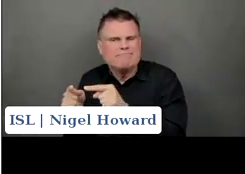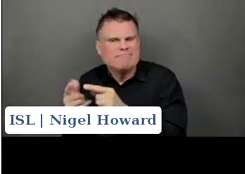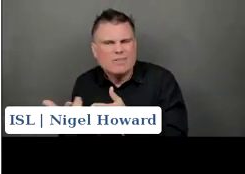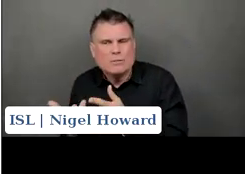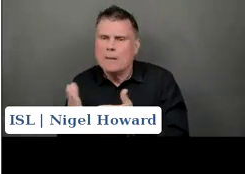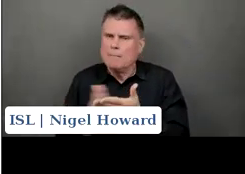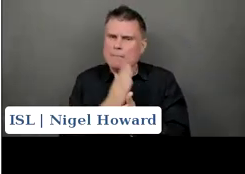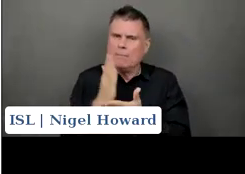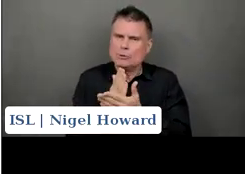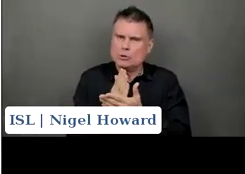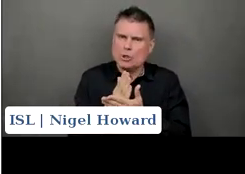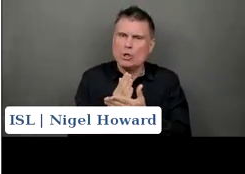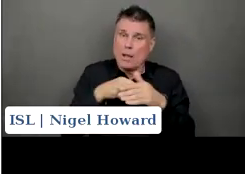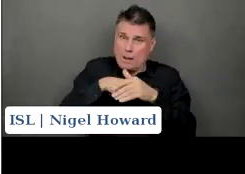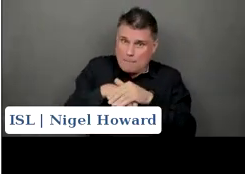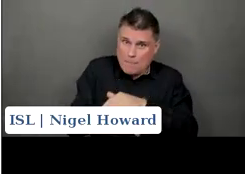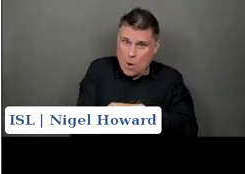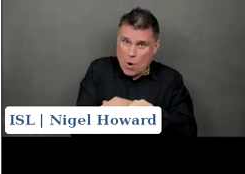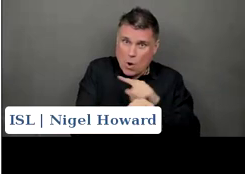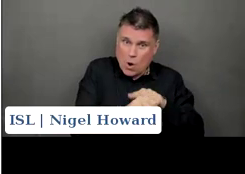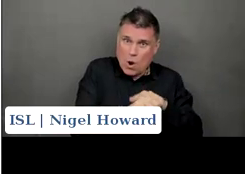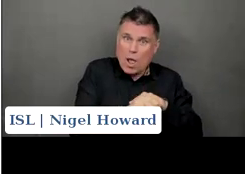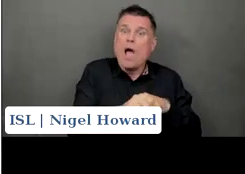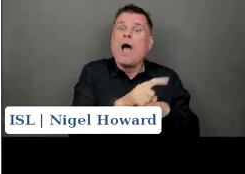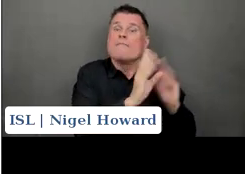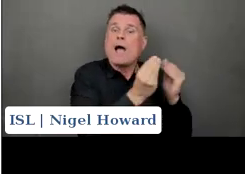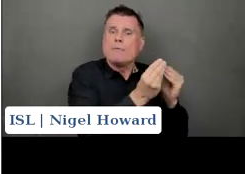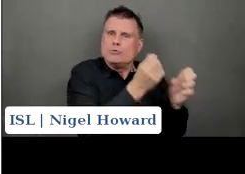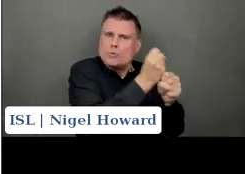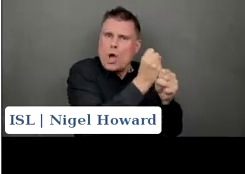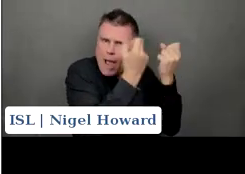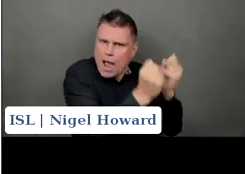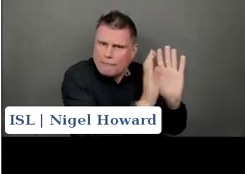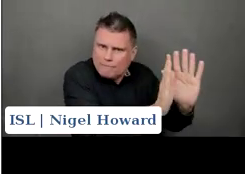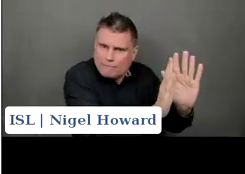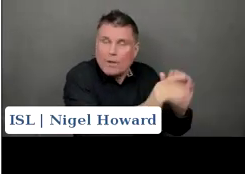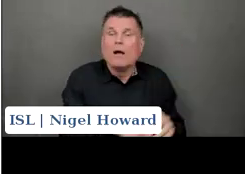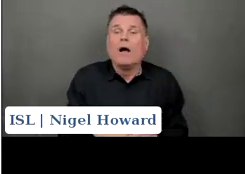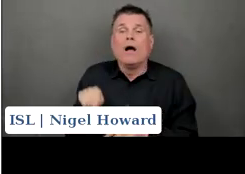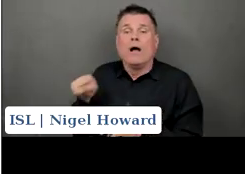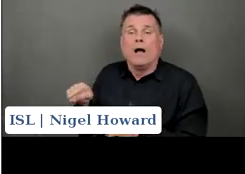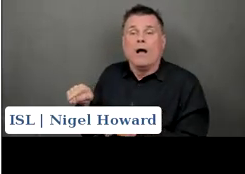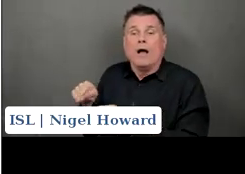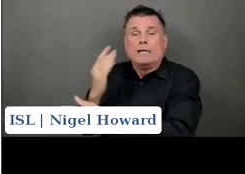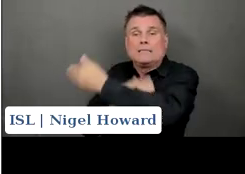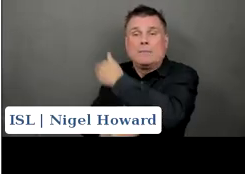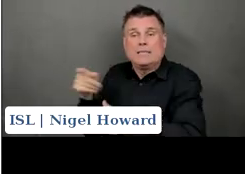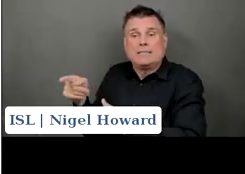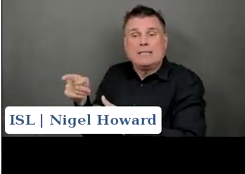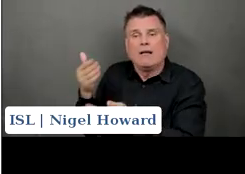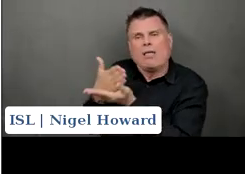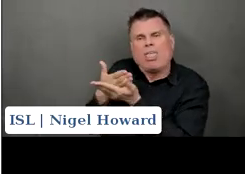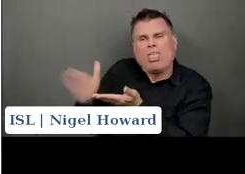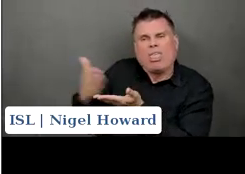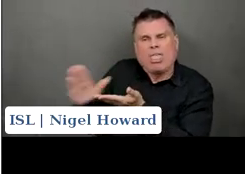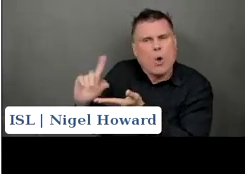they have a disability or if they need maternity or a paternity period, having nationally